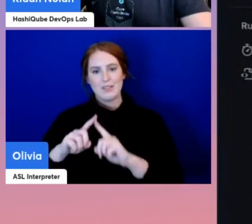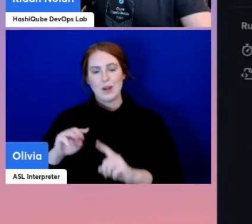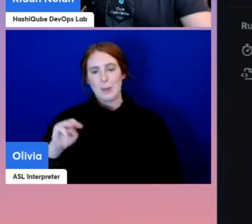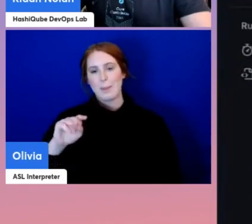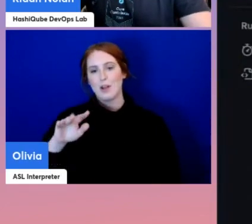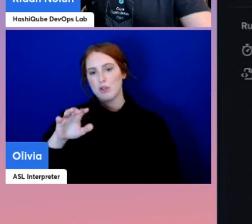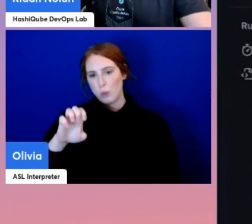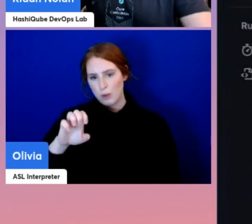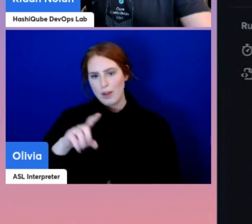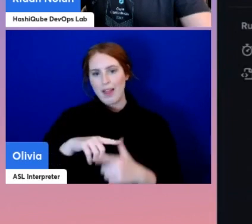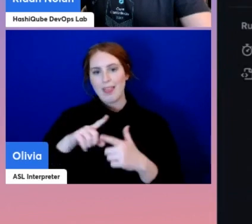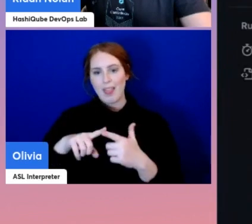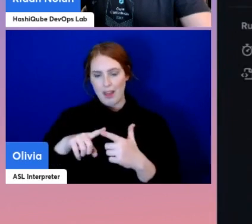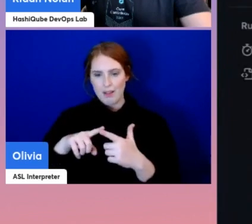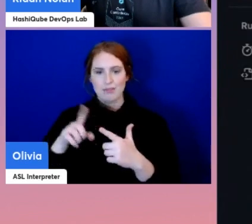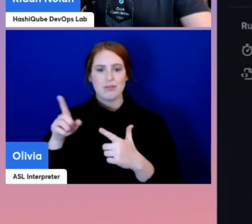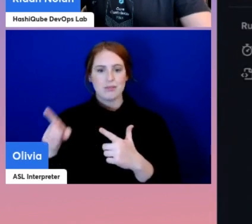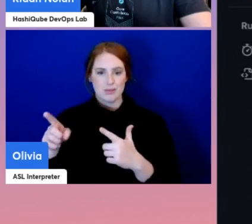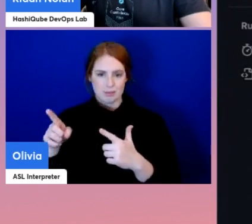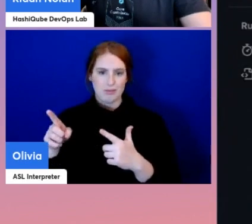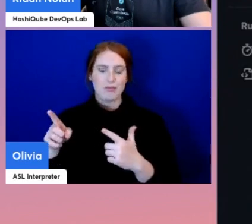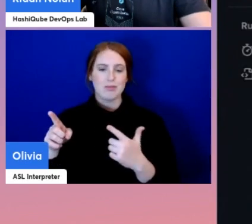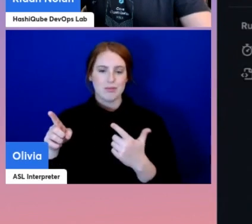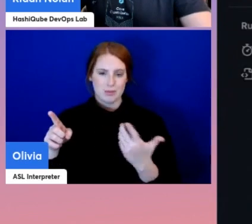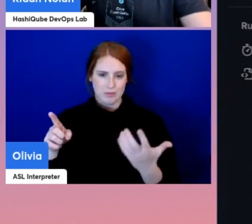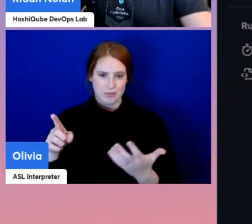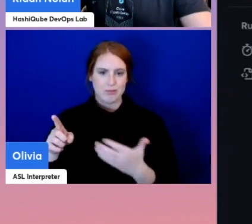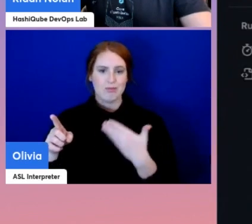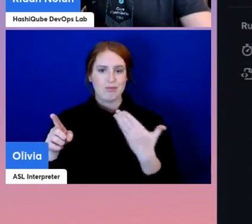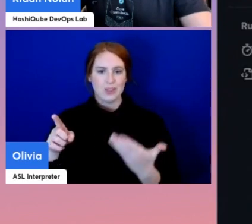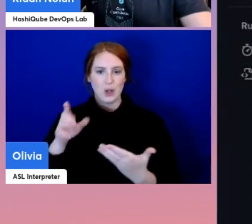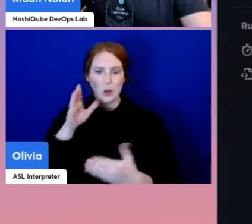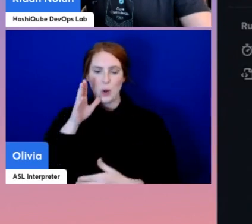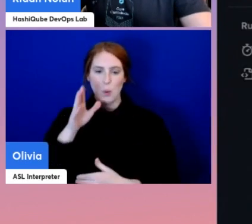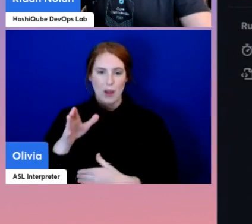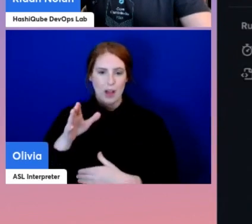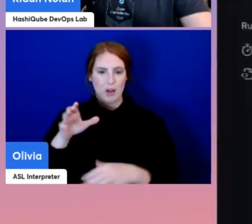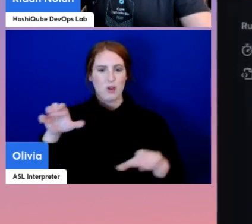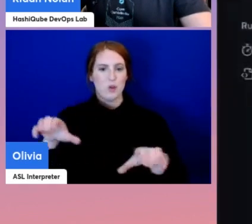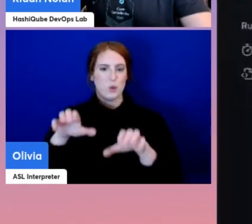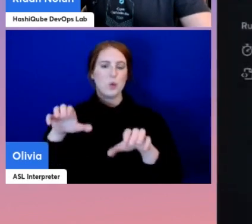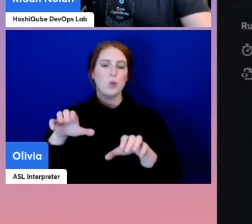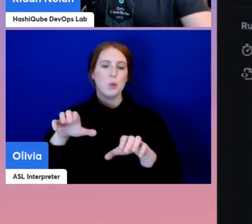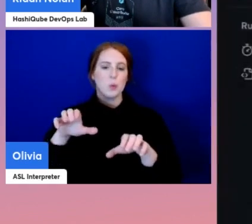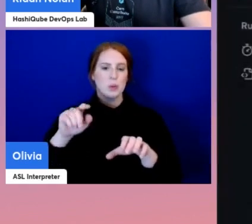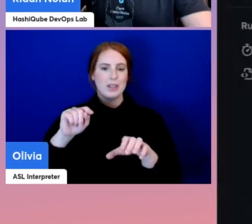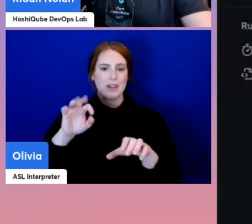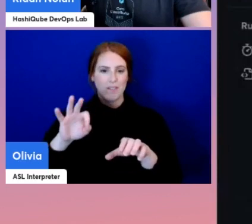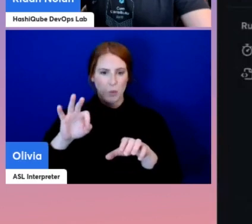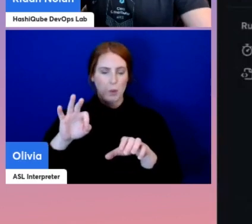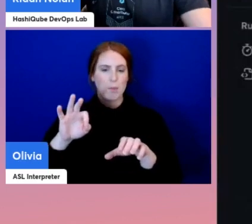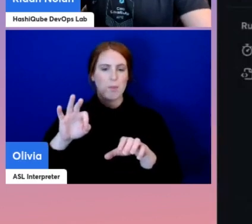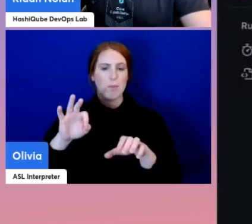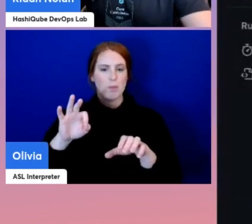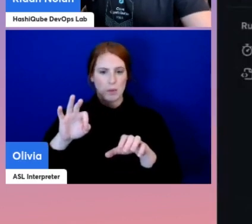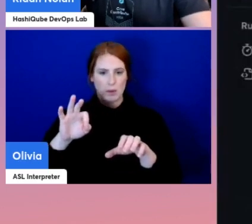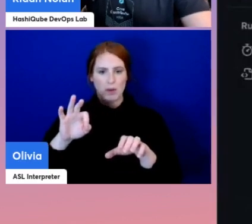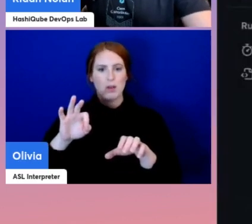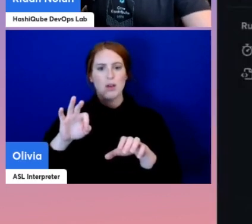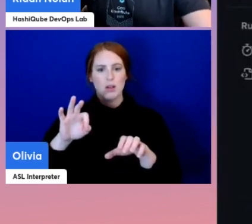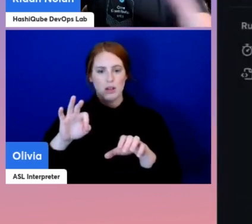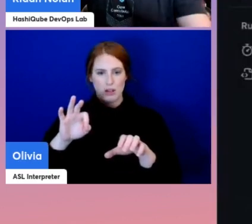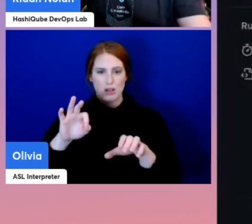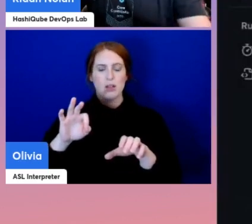it will be doing still Terraform init, and here it is